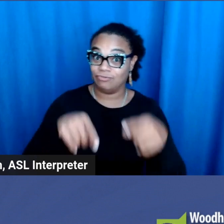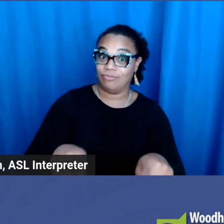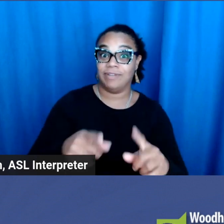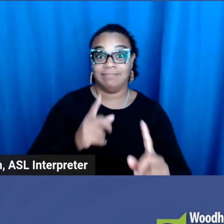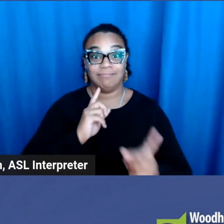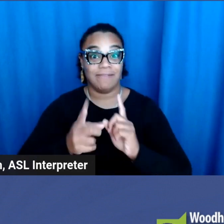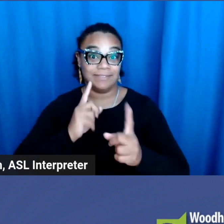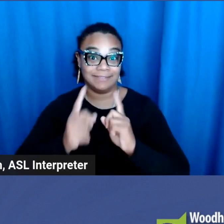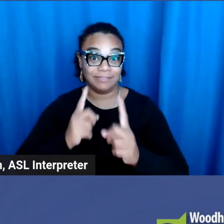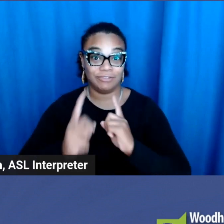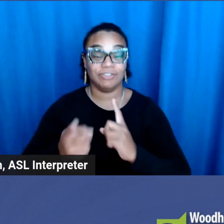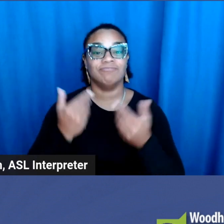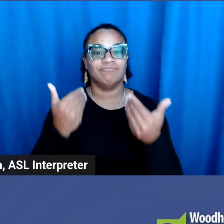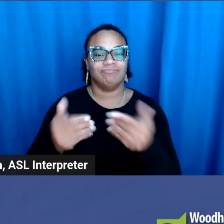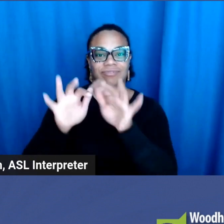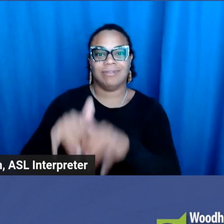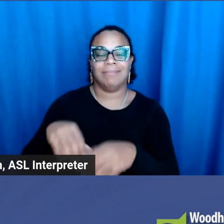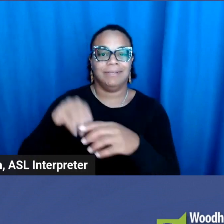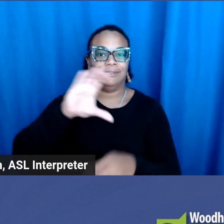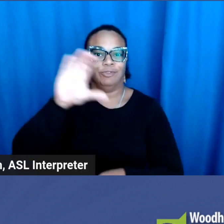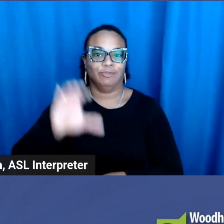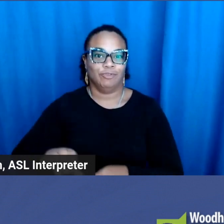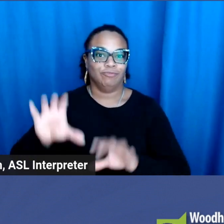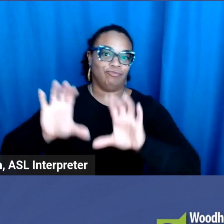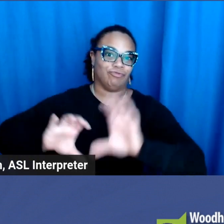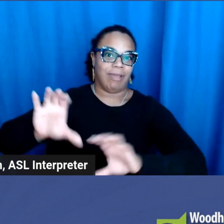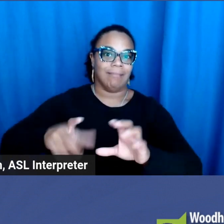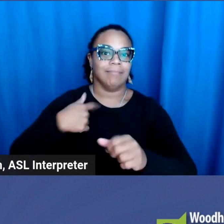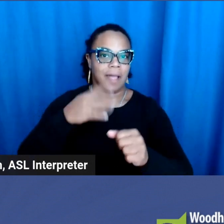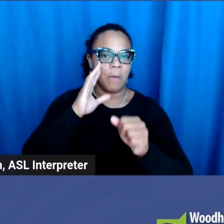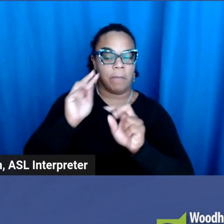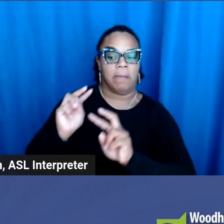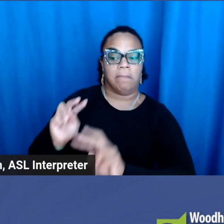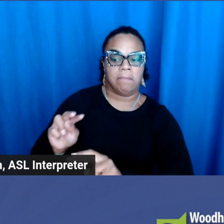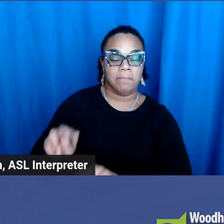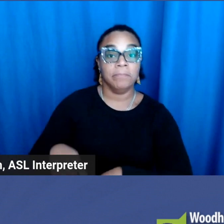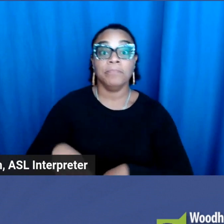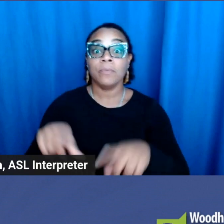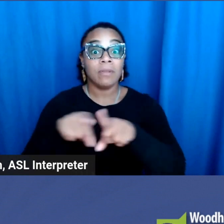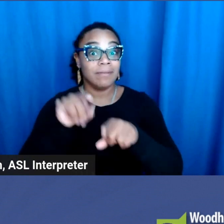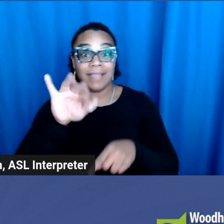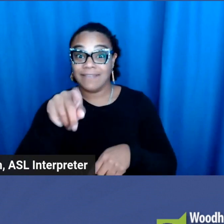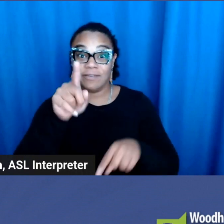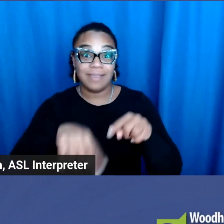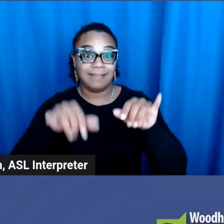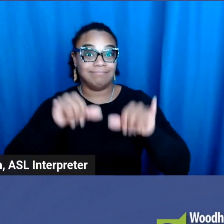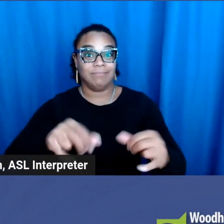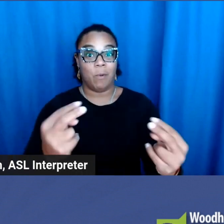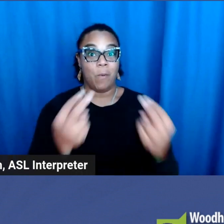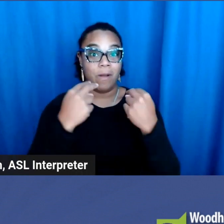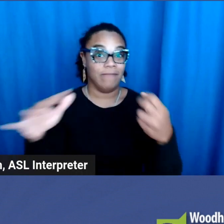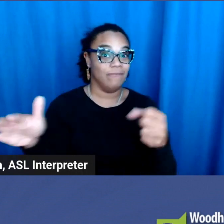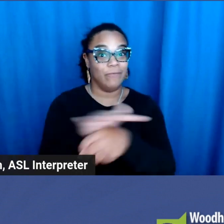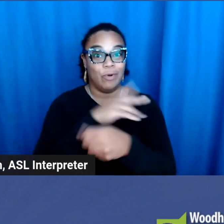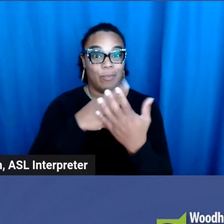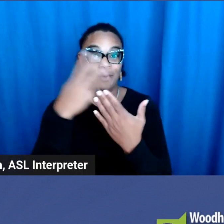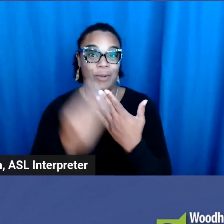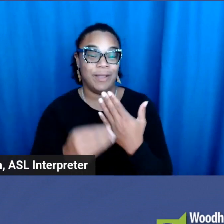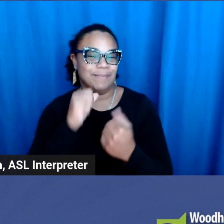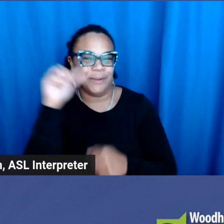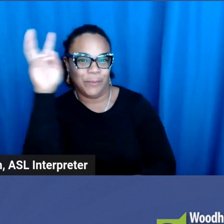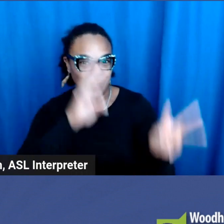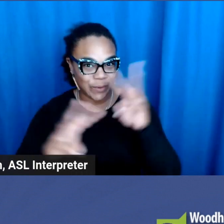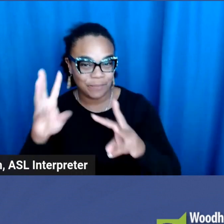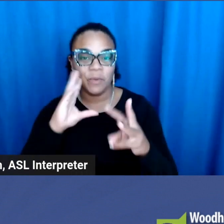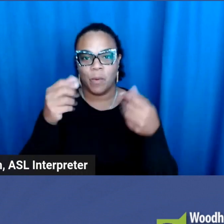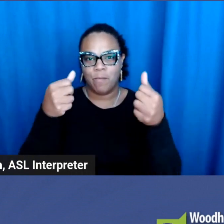conversation in the Zoom chat. I will be moderating that. Also, if you can't stay for the whole program, don't worry, we will be posting a recording